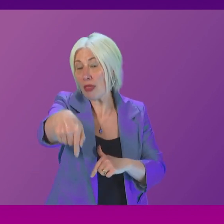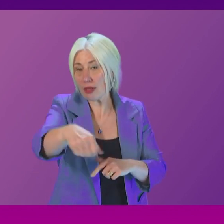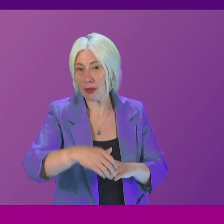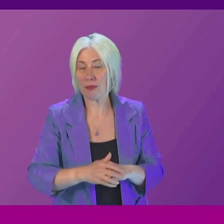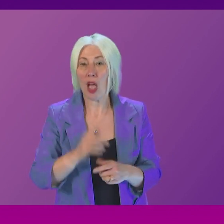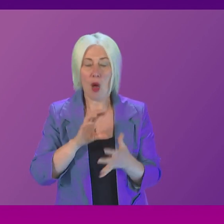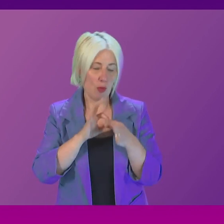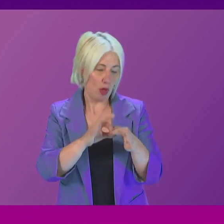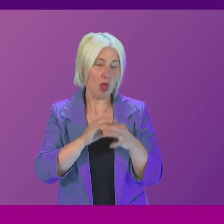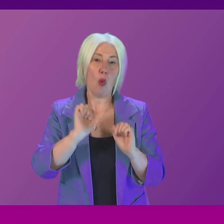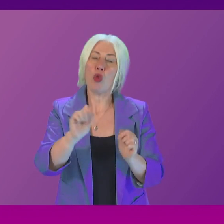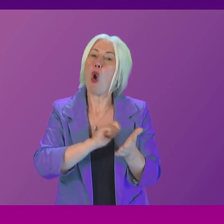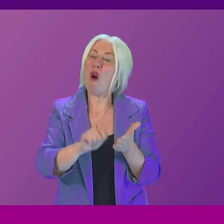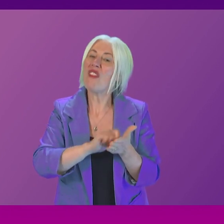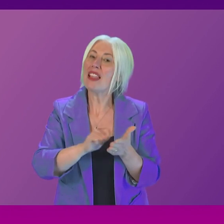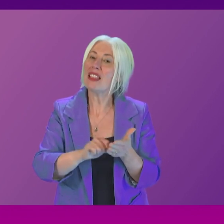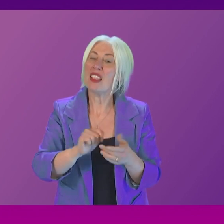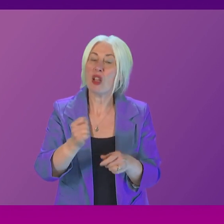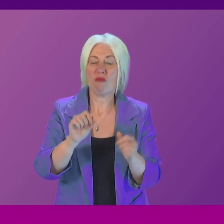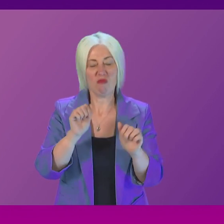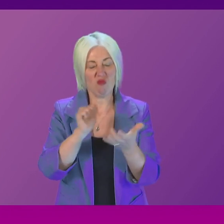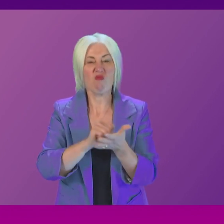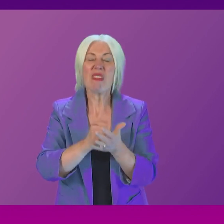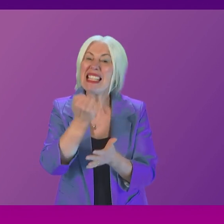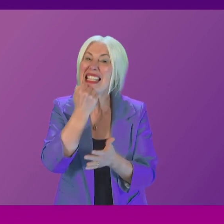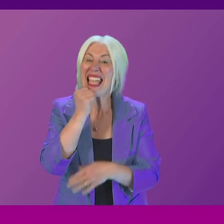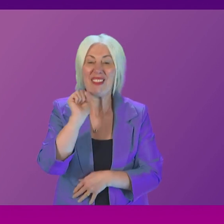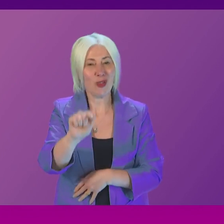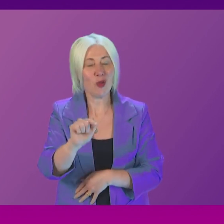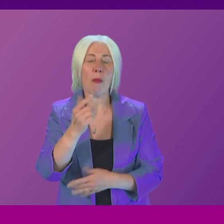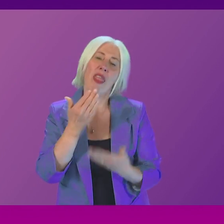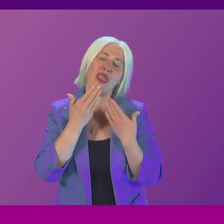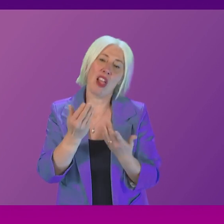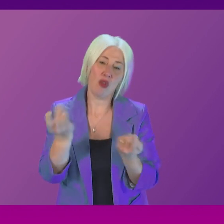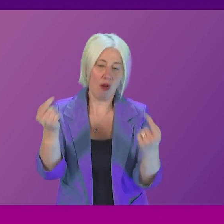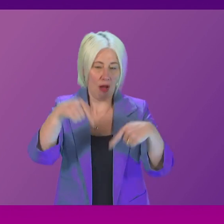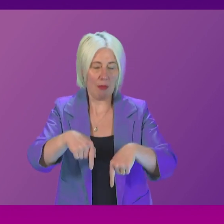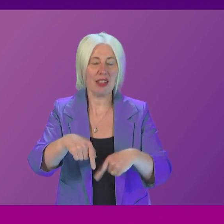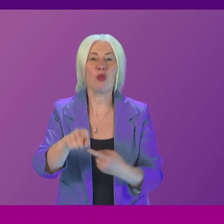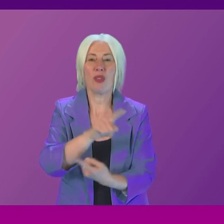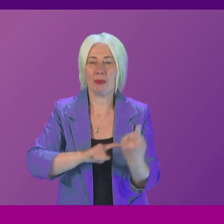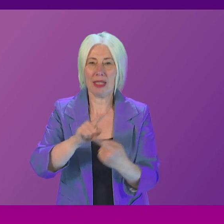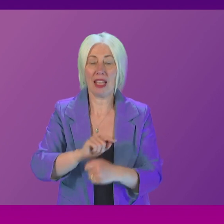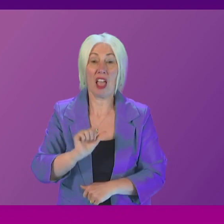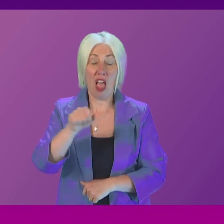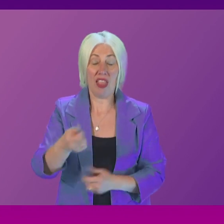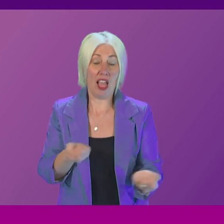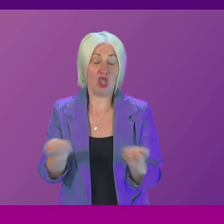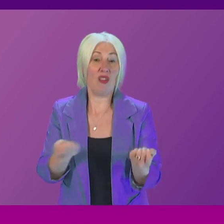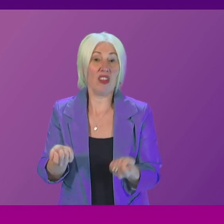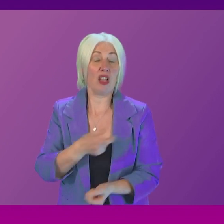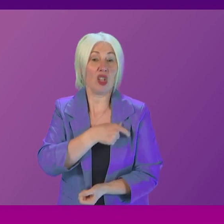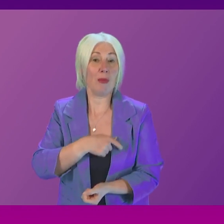we'll liaise with your office, First Minister, about a suitable date for that. But thank you very much for your attendance. The next meeting of the Conveners Group will be